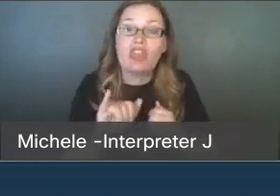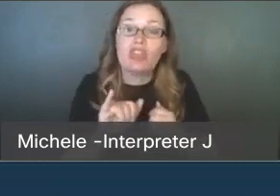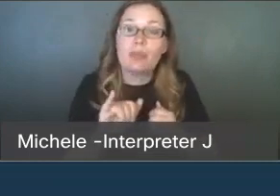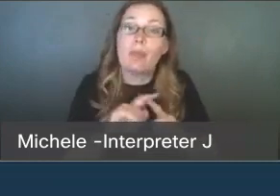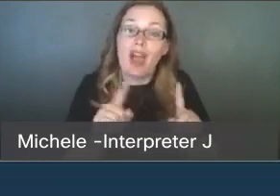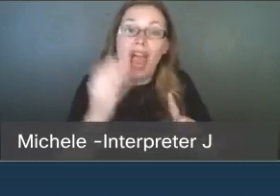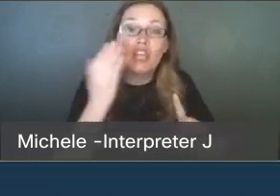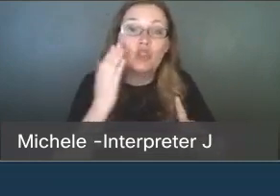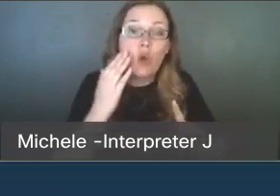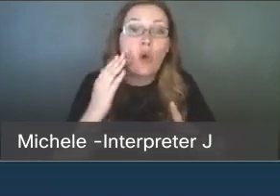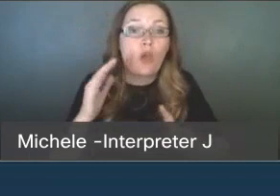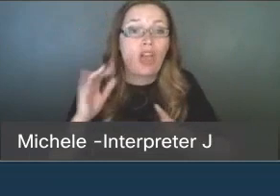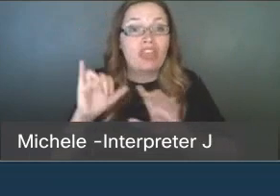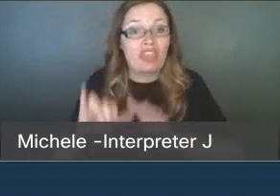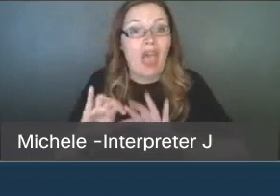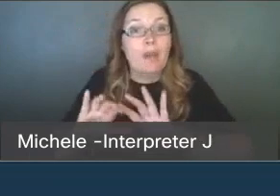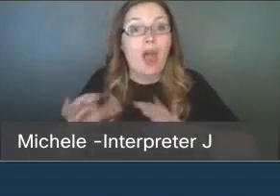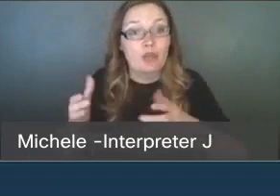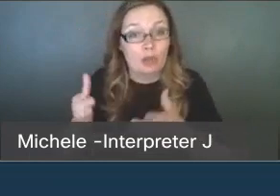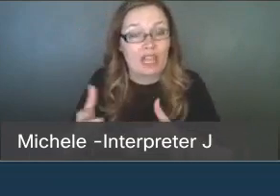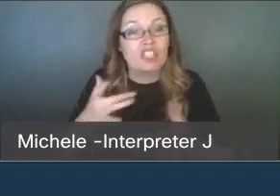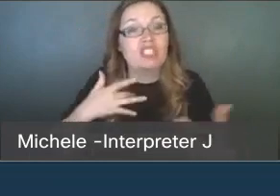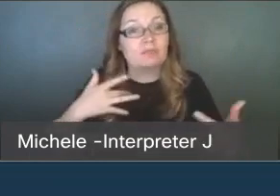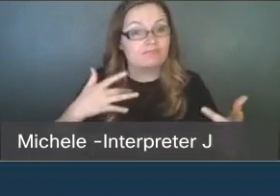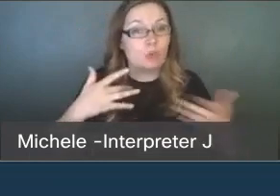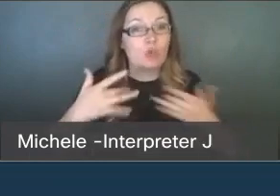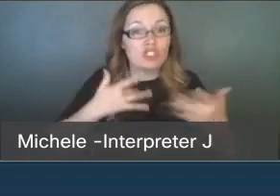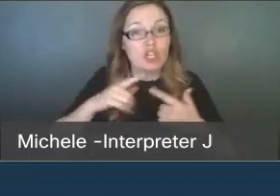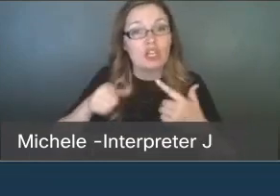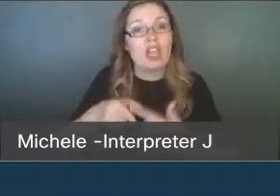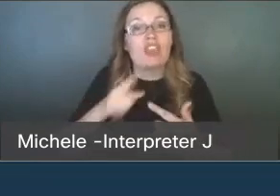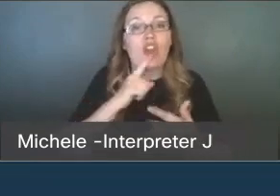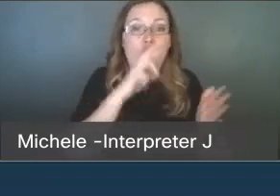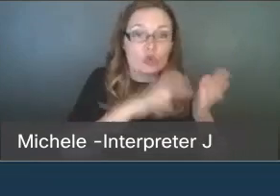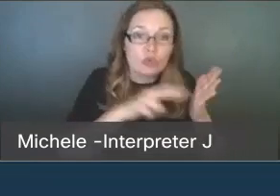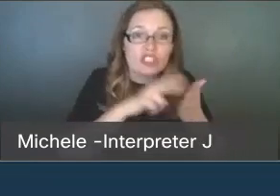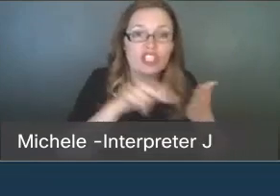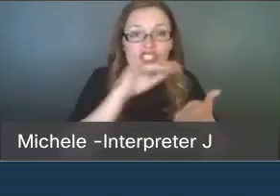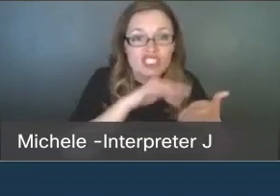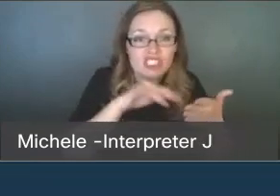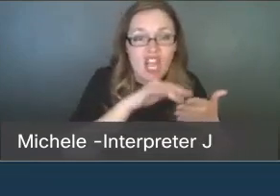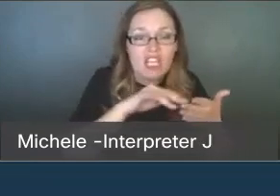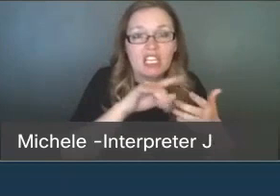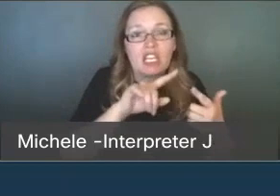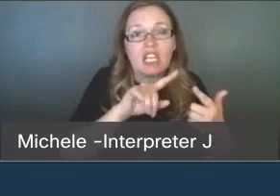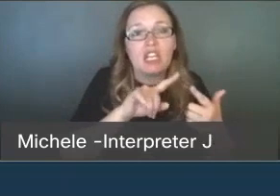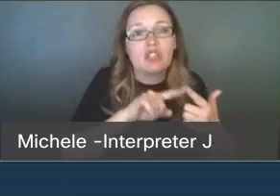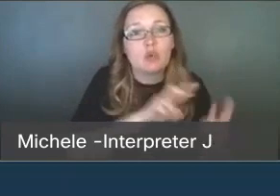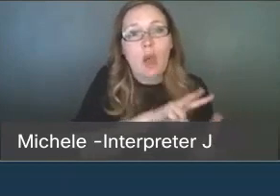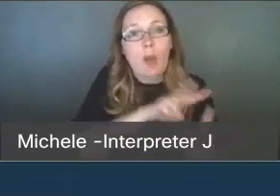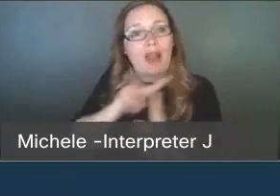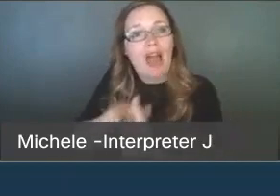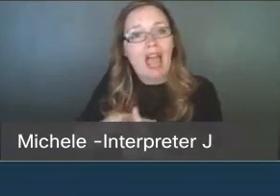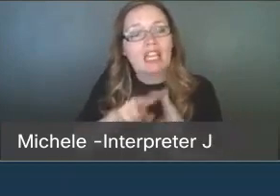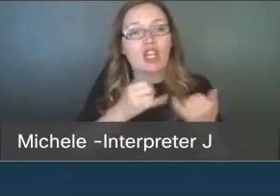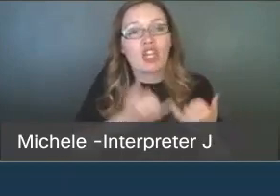concern and that there have been efforts and studies specifically applying existing instruments to those contexts and